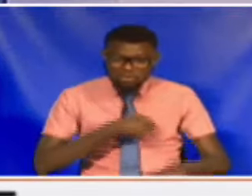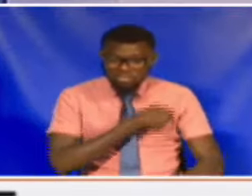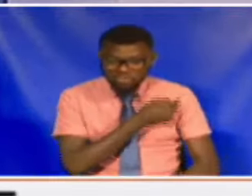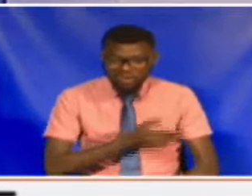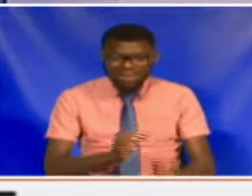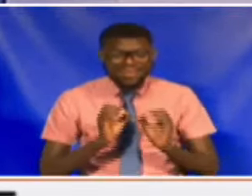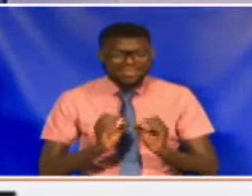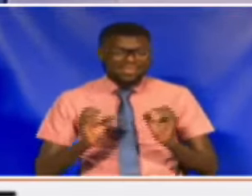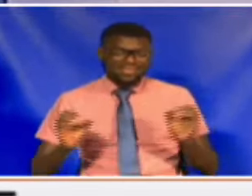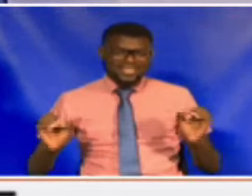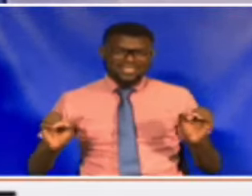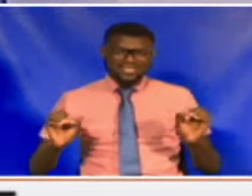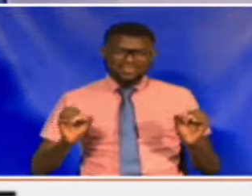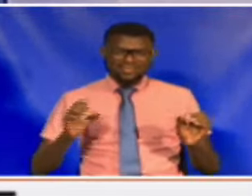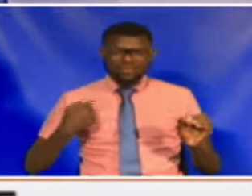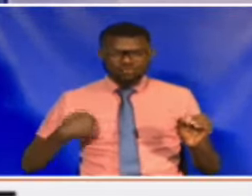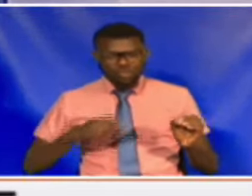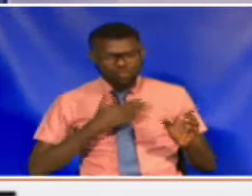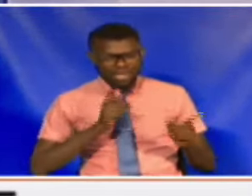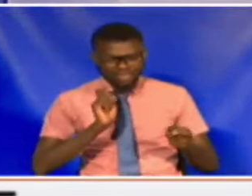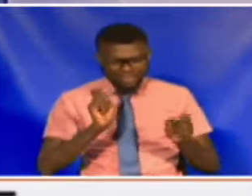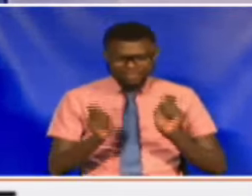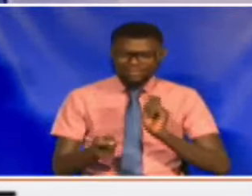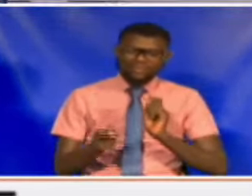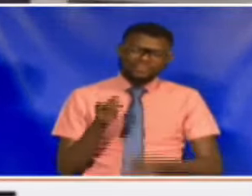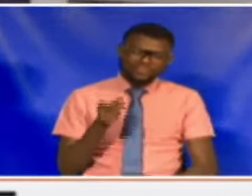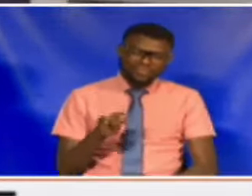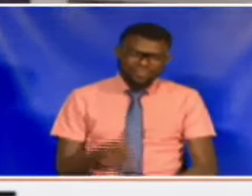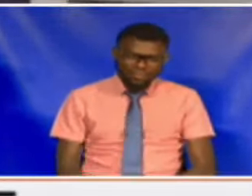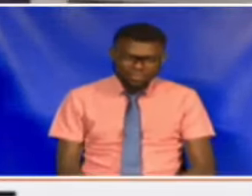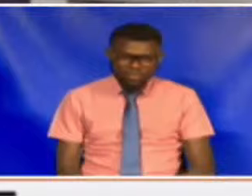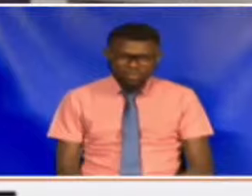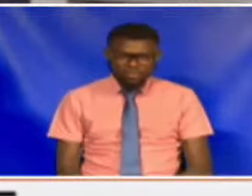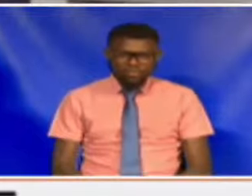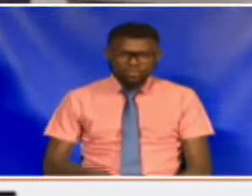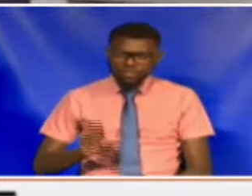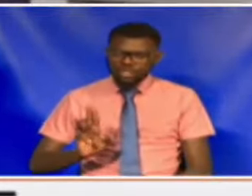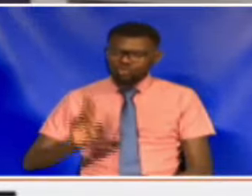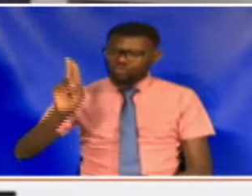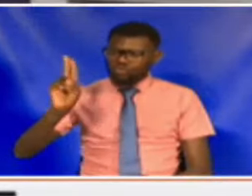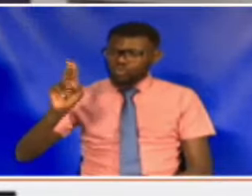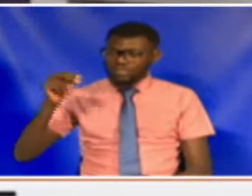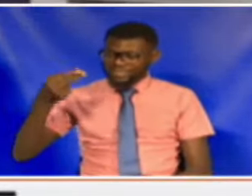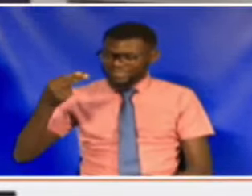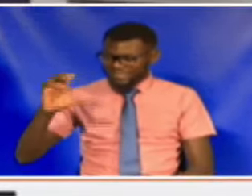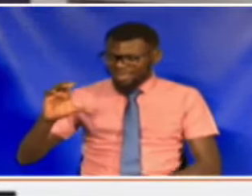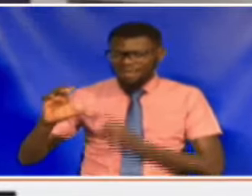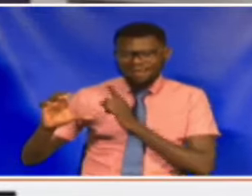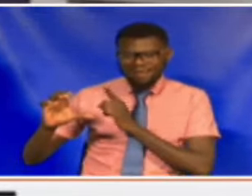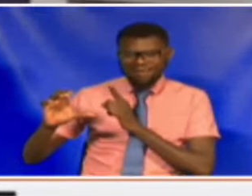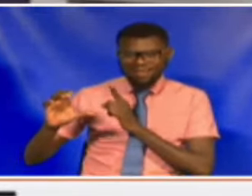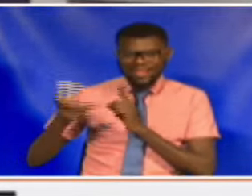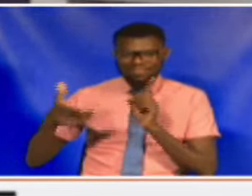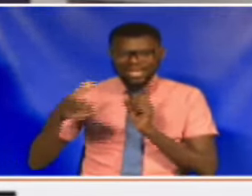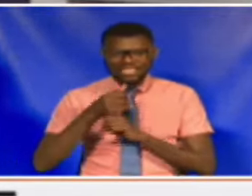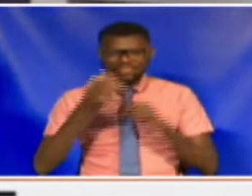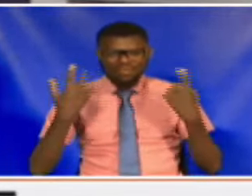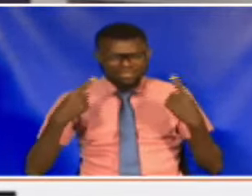services. So that's what we want the change to happen. The realization of the UHC. Yes, UHC. And I'm looking at, you know,